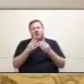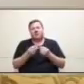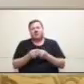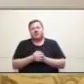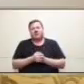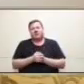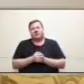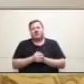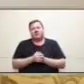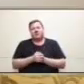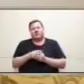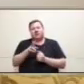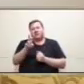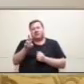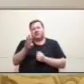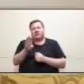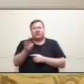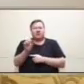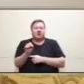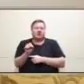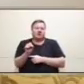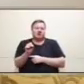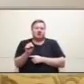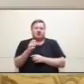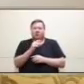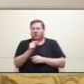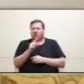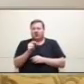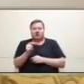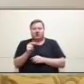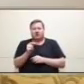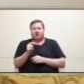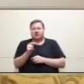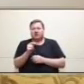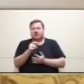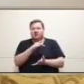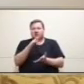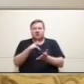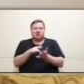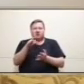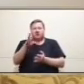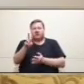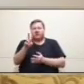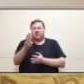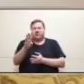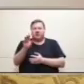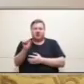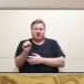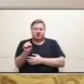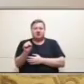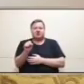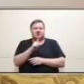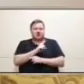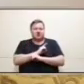that. Then VBS, talk to us just quickly about the status of VBS so that we can get clarity in